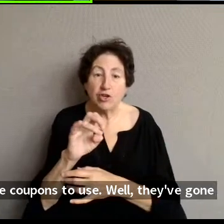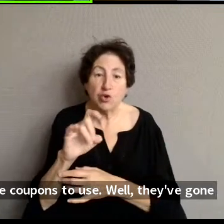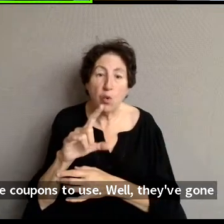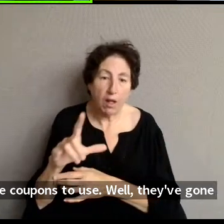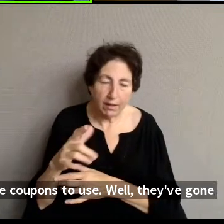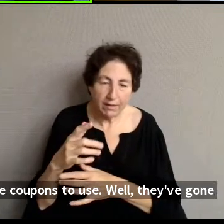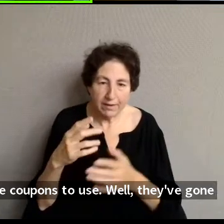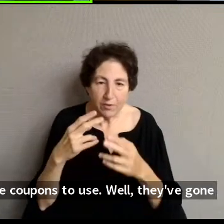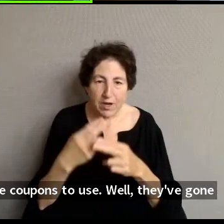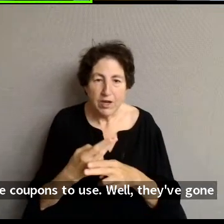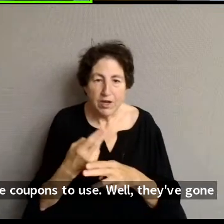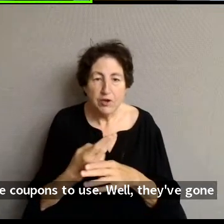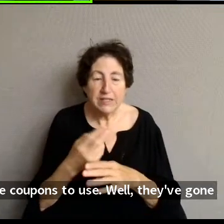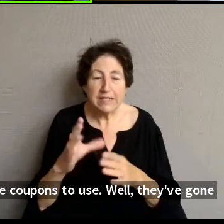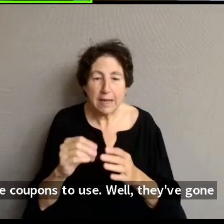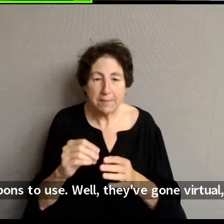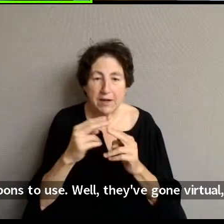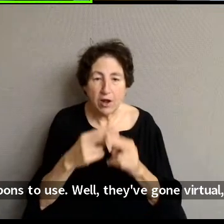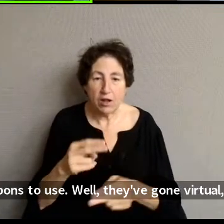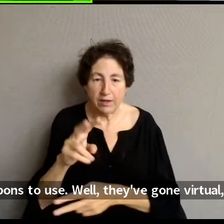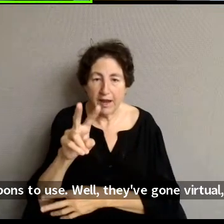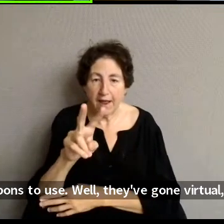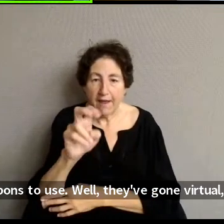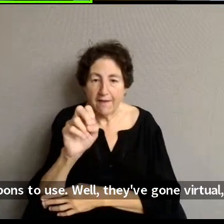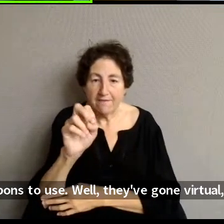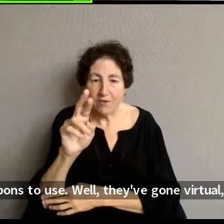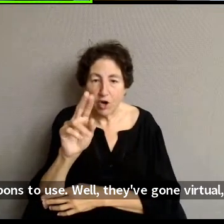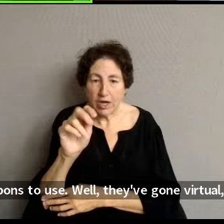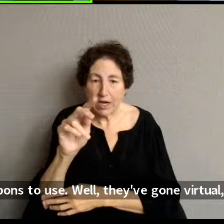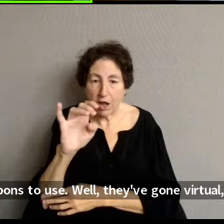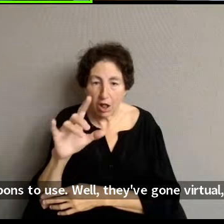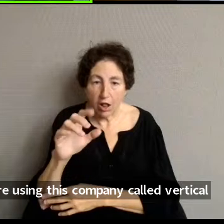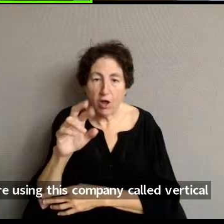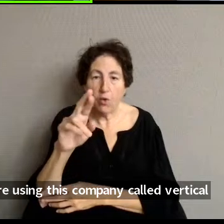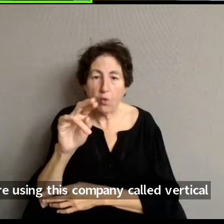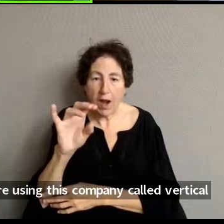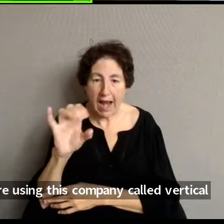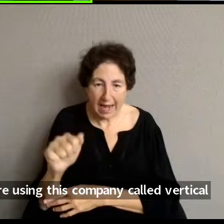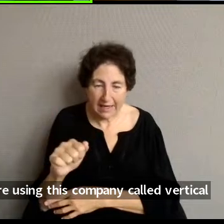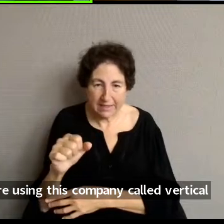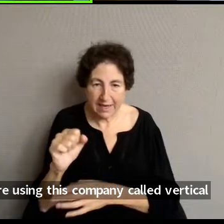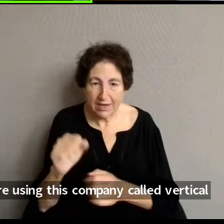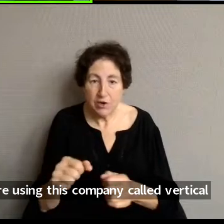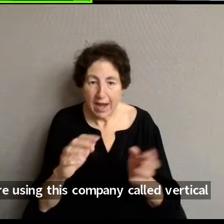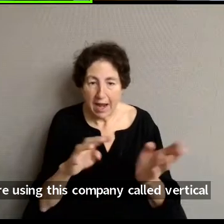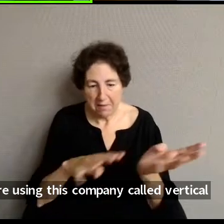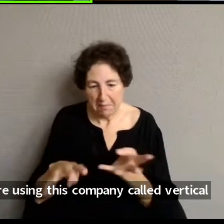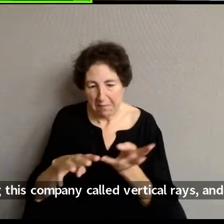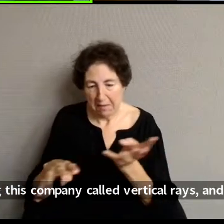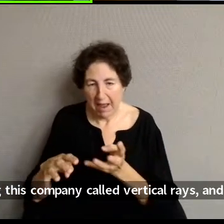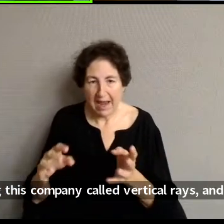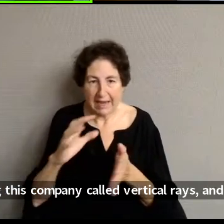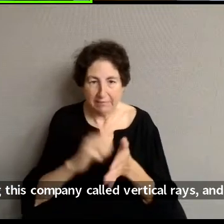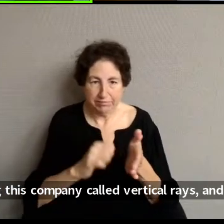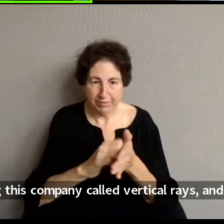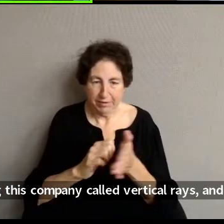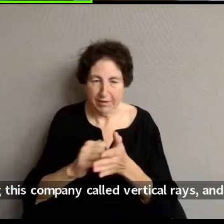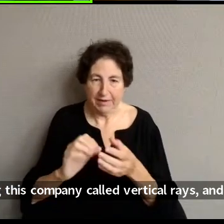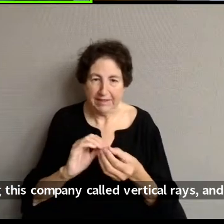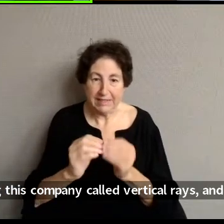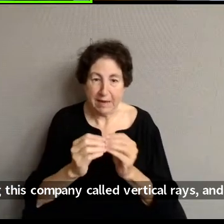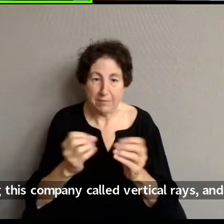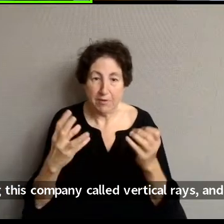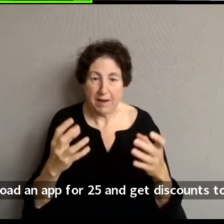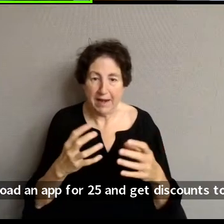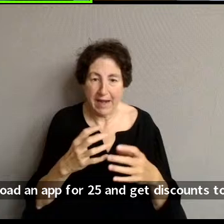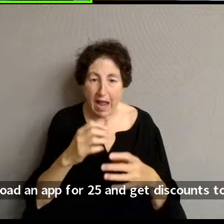called Vertical Rays, and you can download an app for $25 and get discounts to all over the place. There's a number of ice cream places that